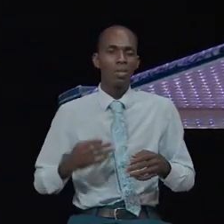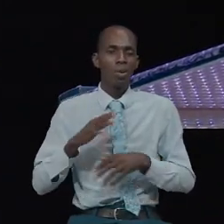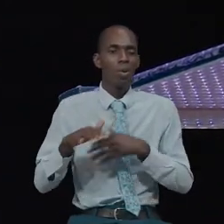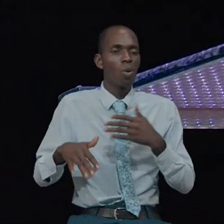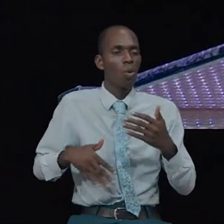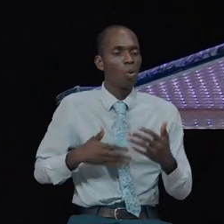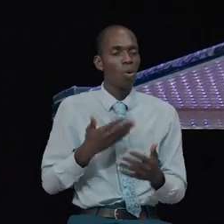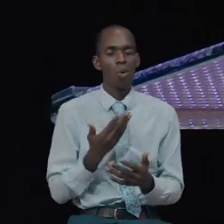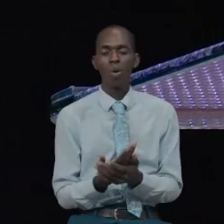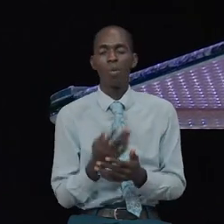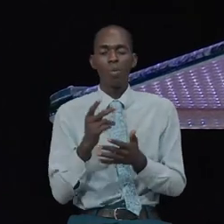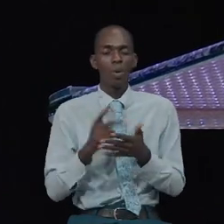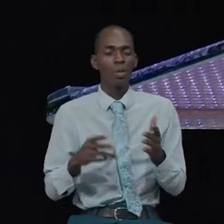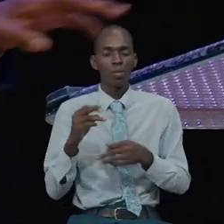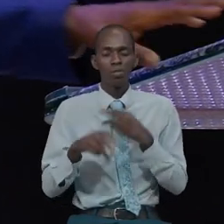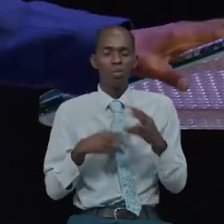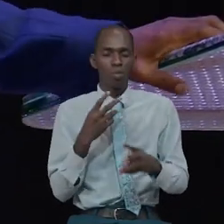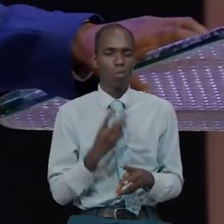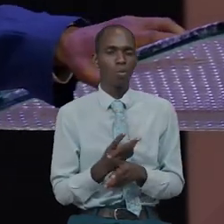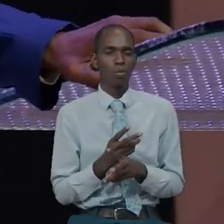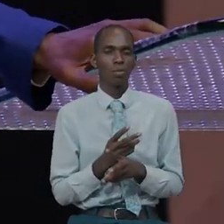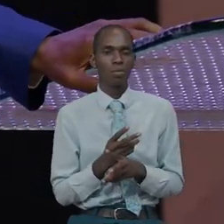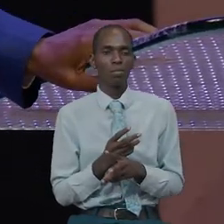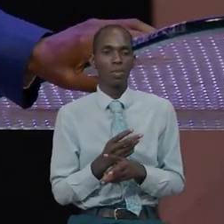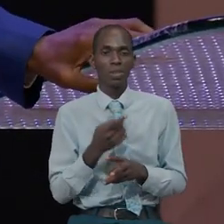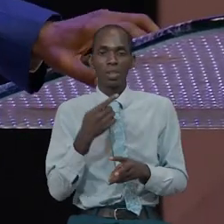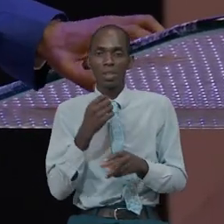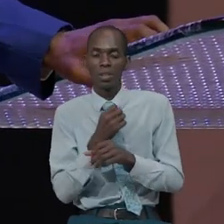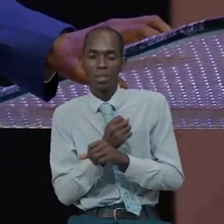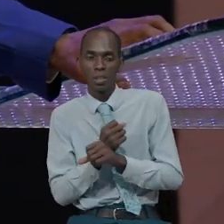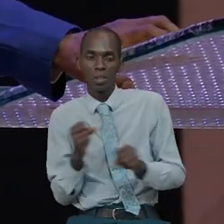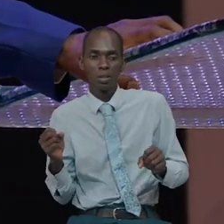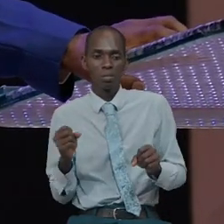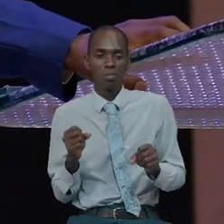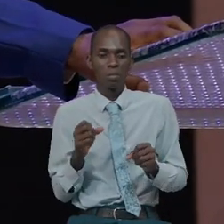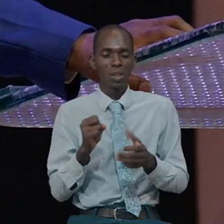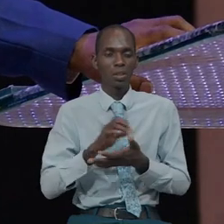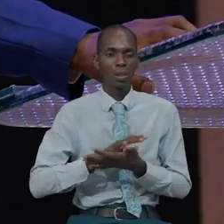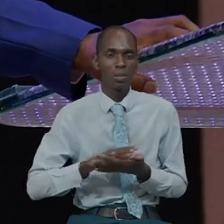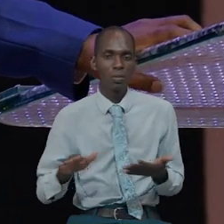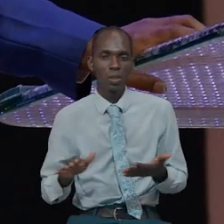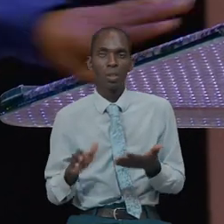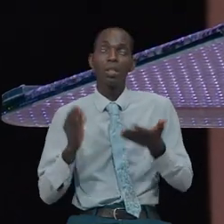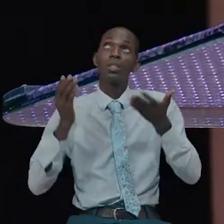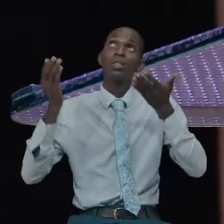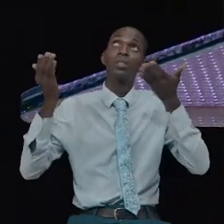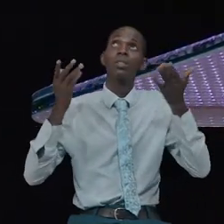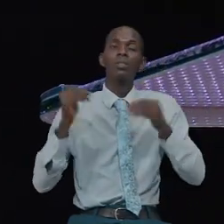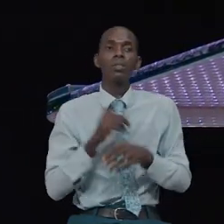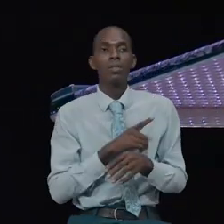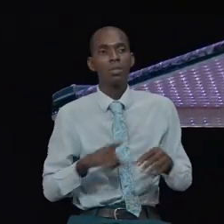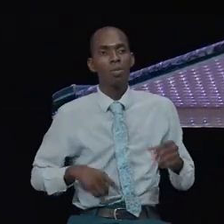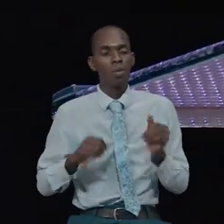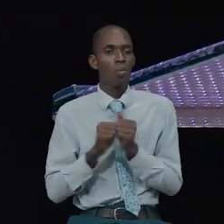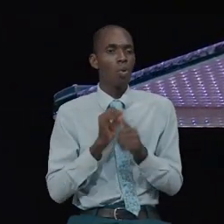have people in his kingdom, saved, sanctified, serving the Lord with all